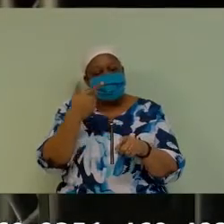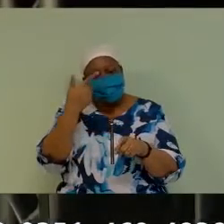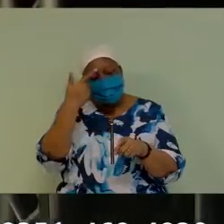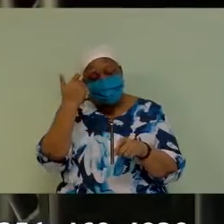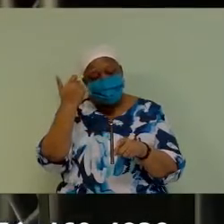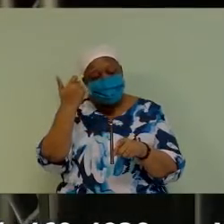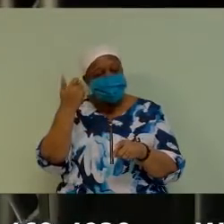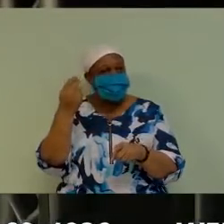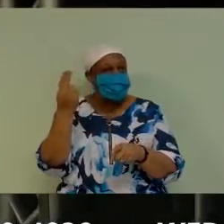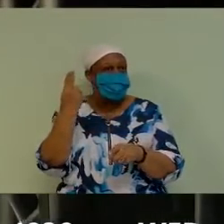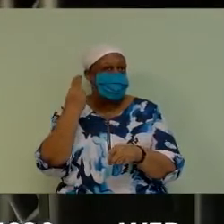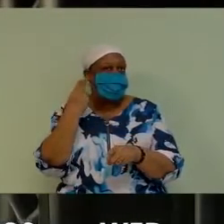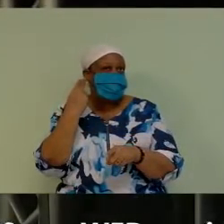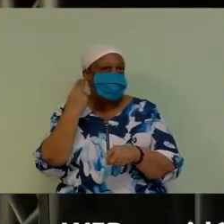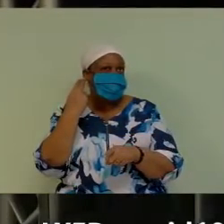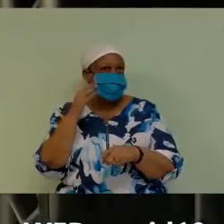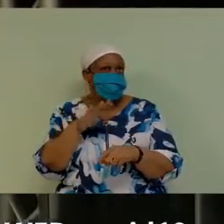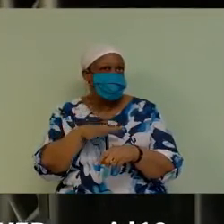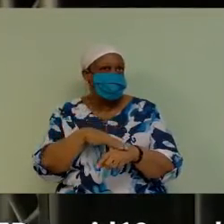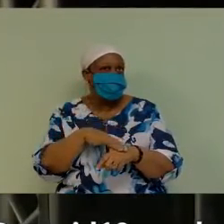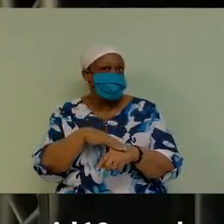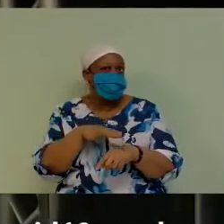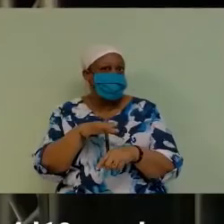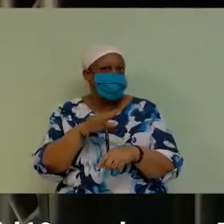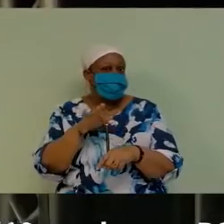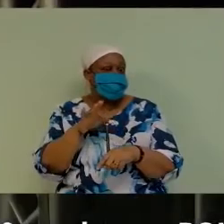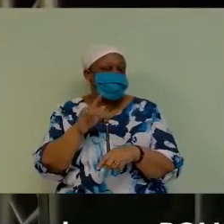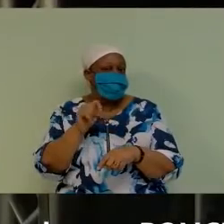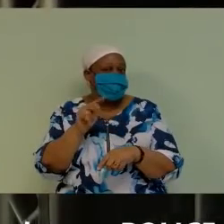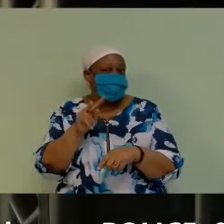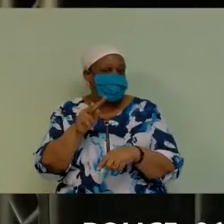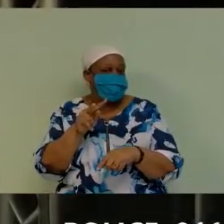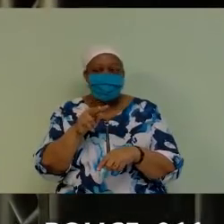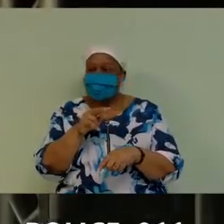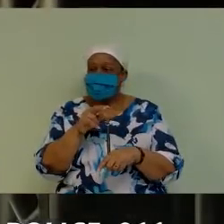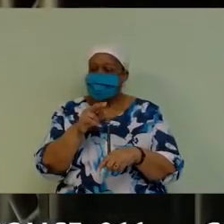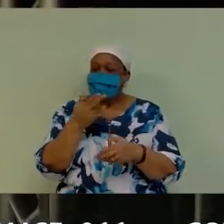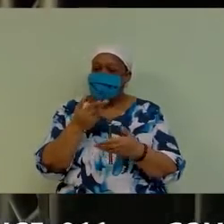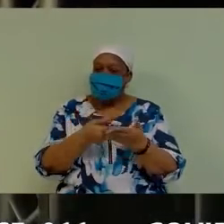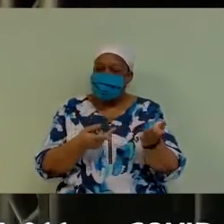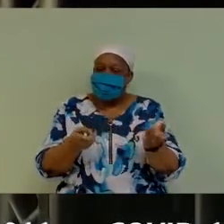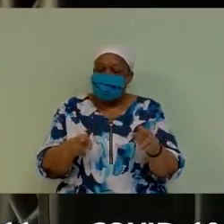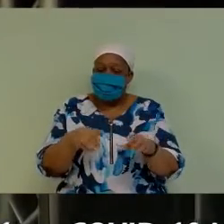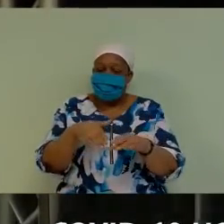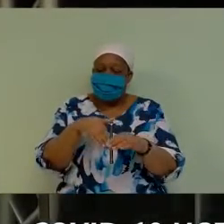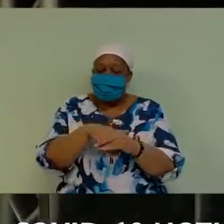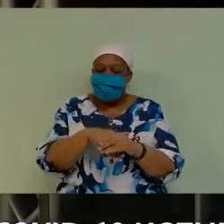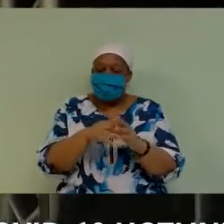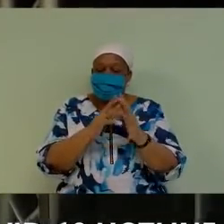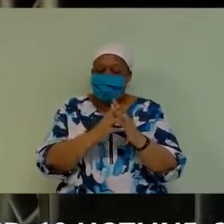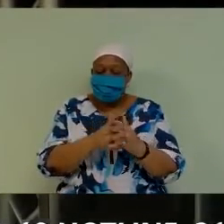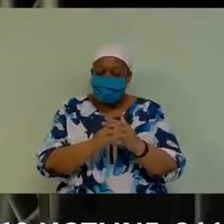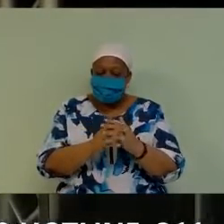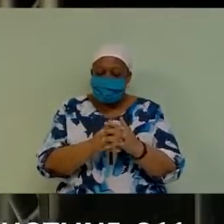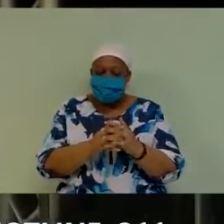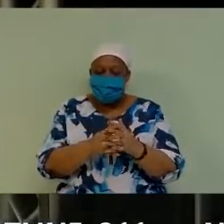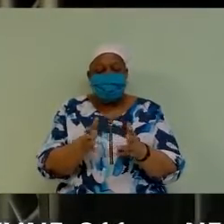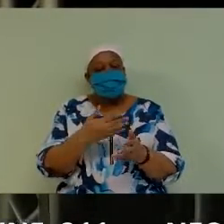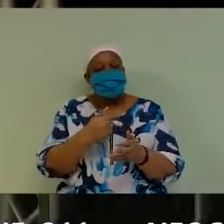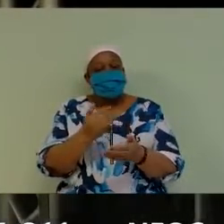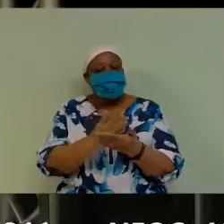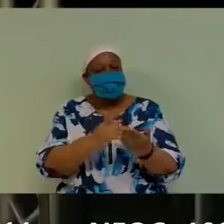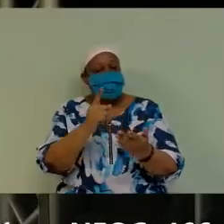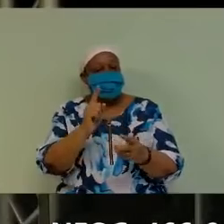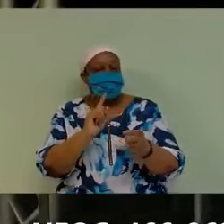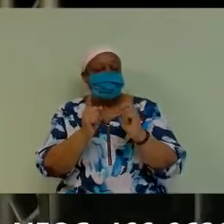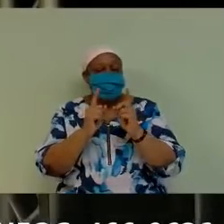news one night of what was taking place in the United States of America. And there was a citizen who was speaking to a reporter,